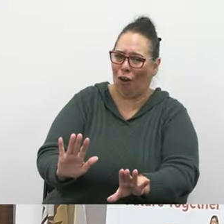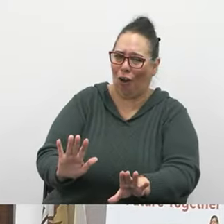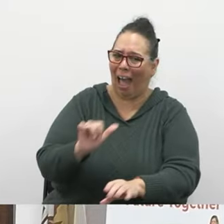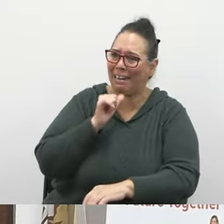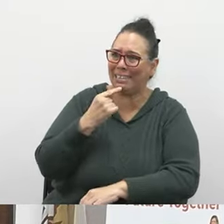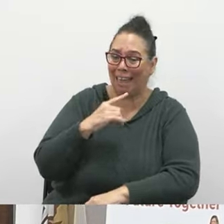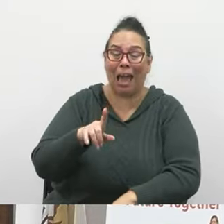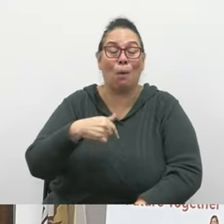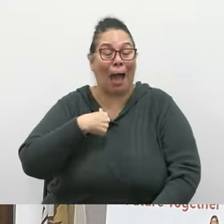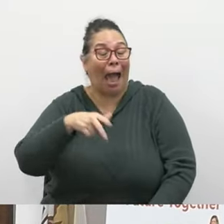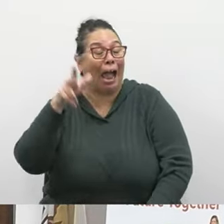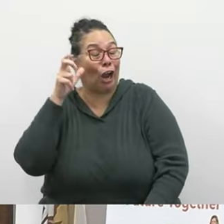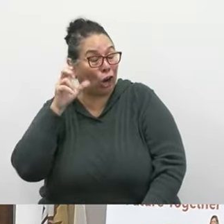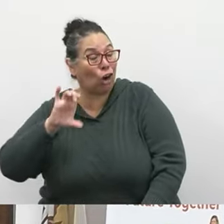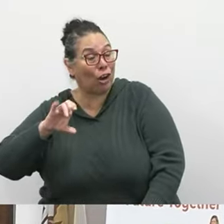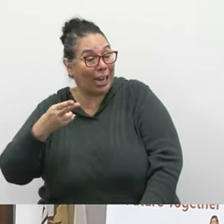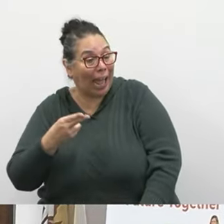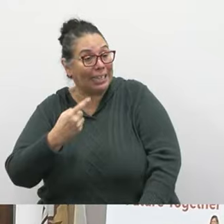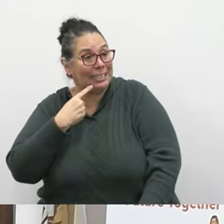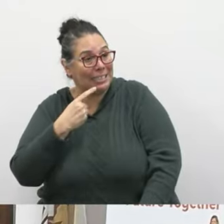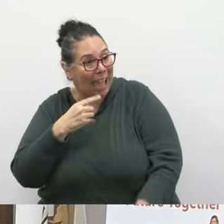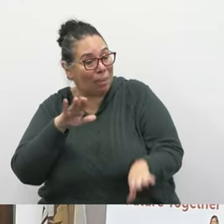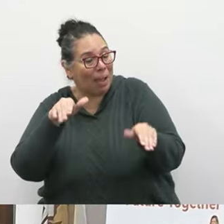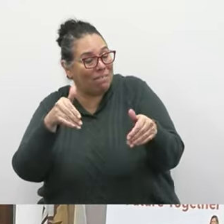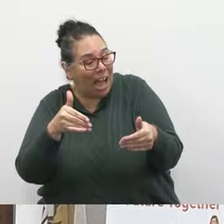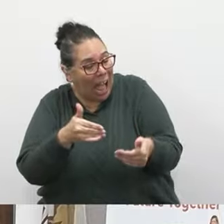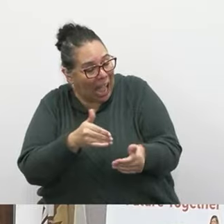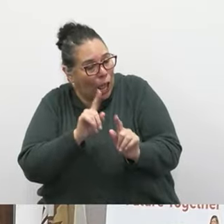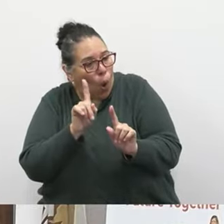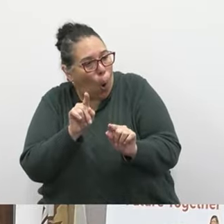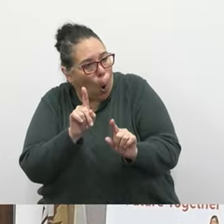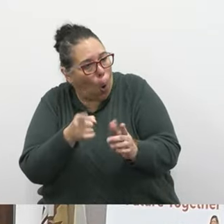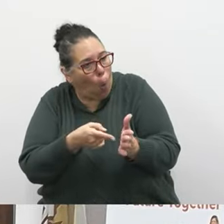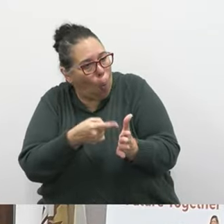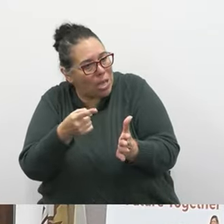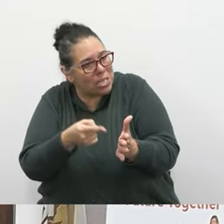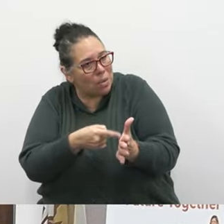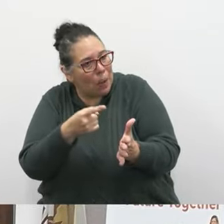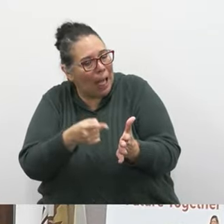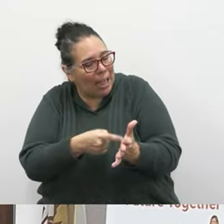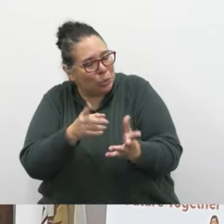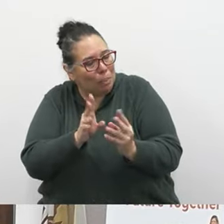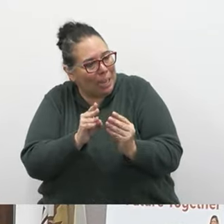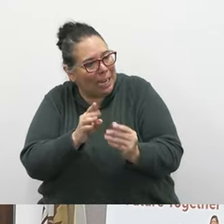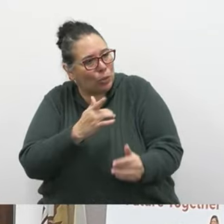What I heard President Cricket say is be invited to meetings so I can get a sense of the flow. And